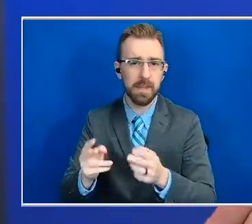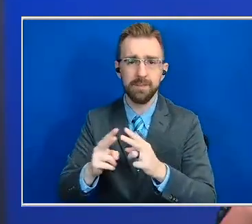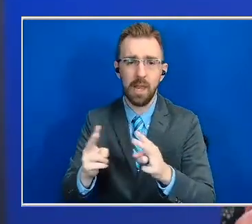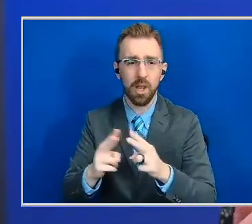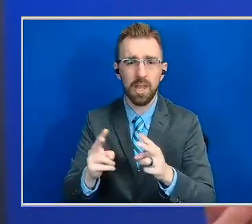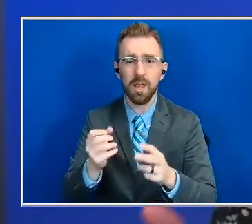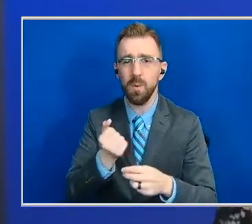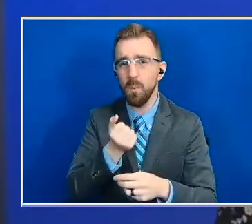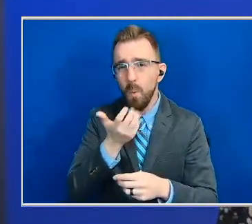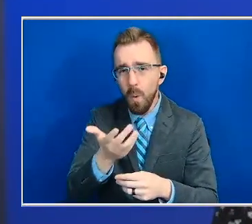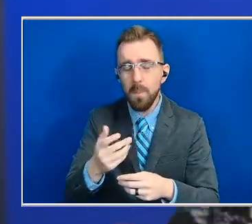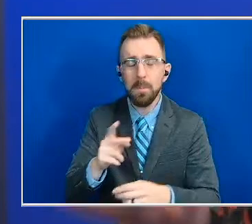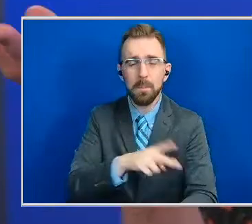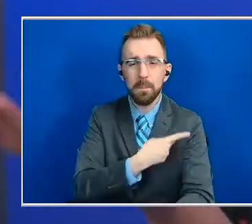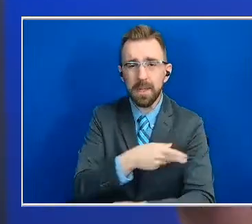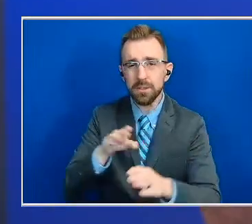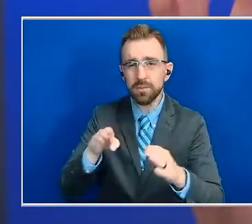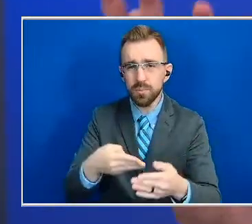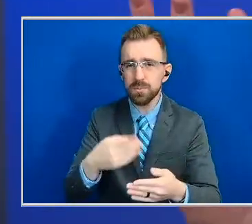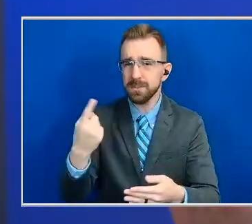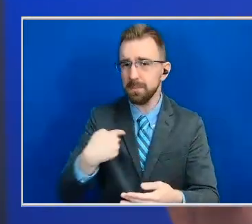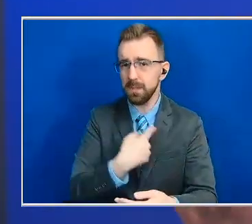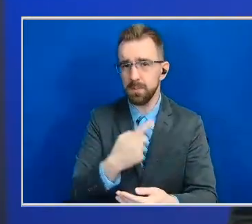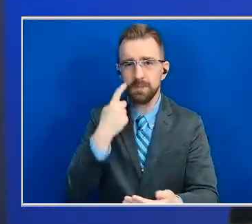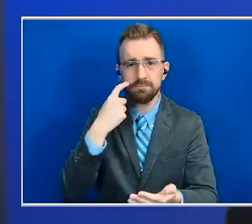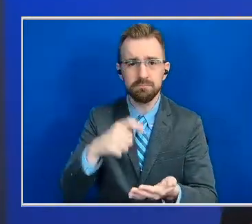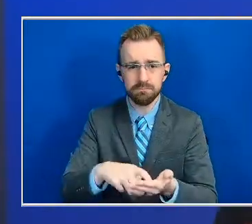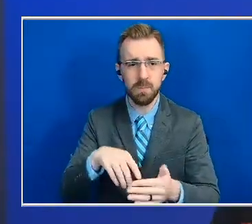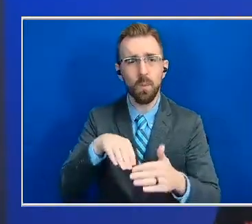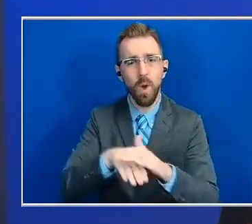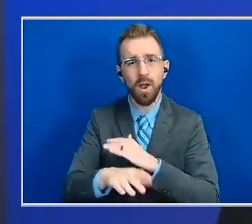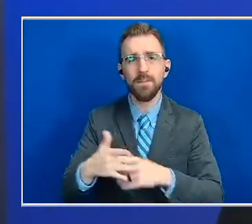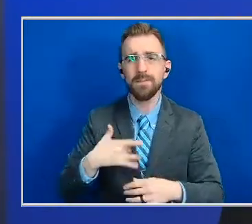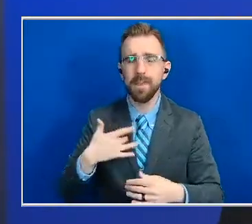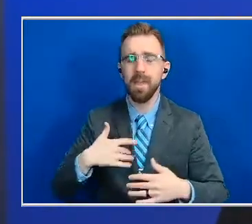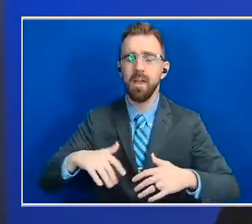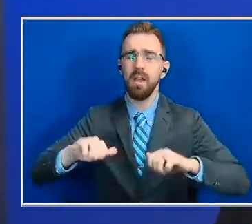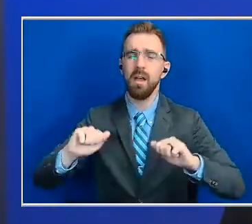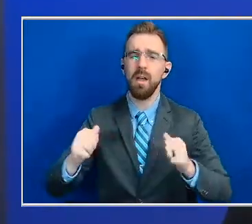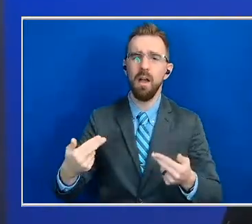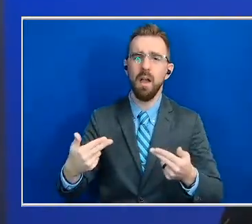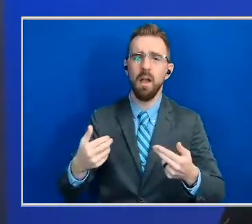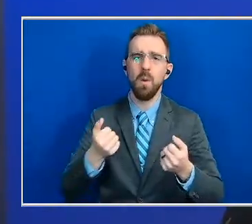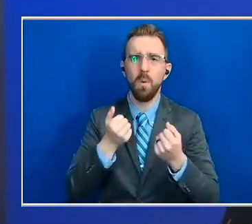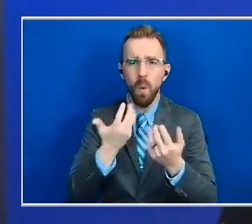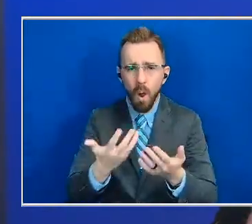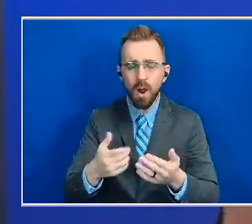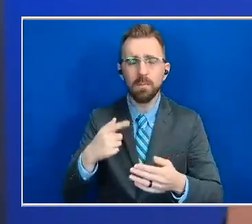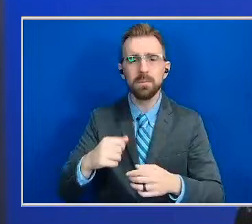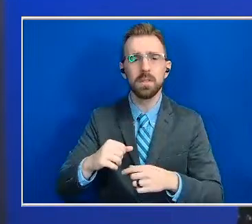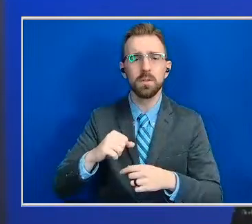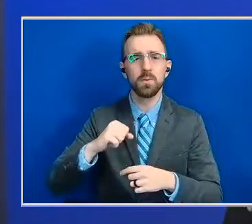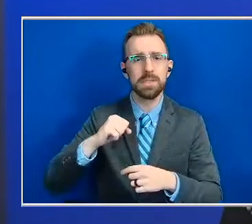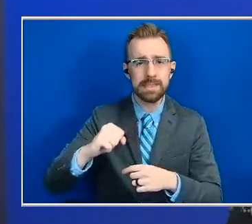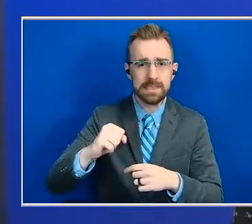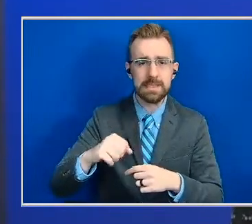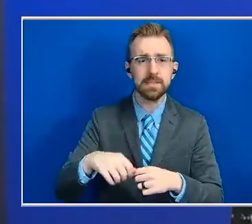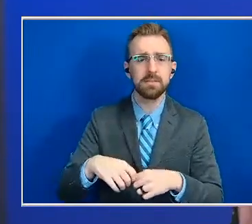room might be something that we see, where you walk in and it feels very, very warm, and there's resistance to use any kind of